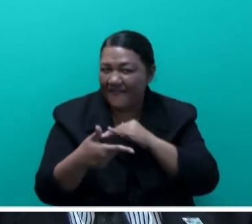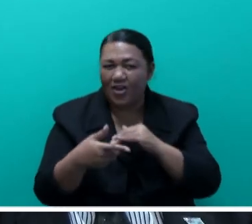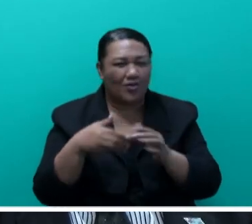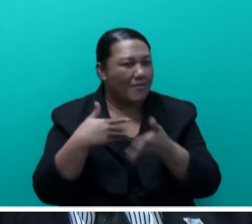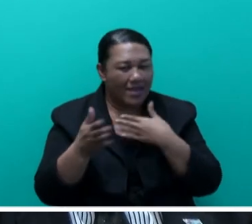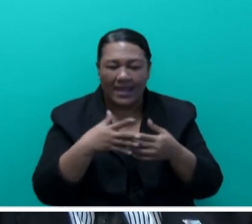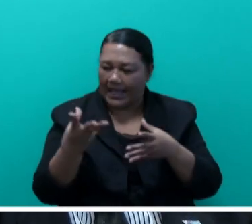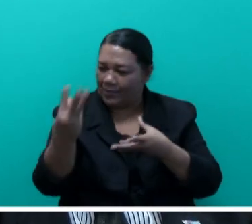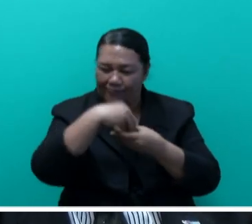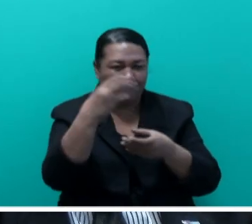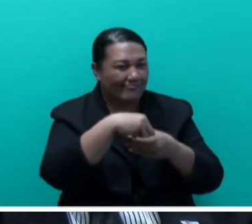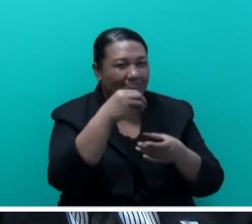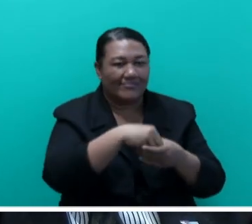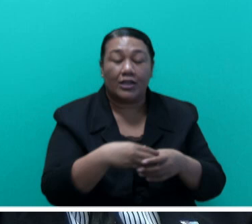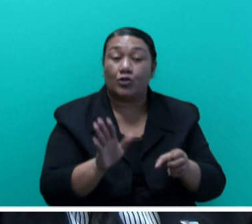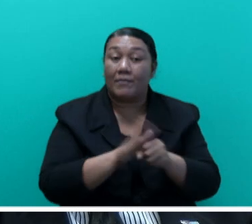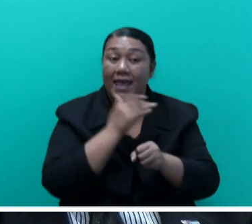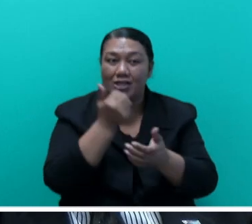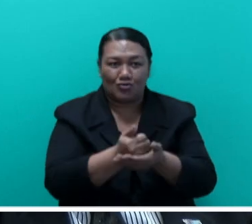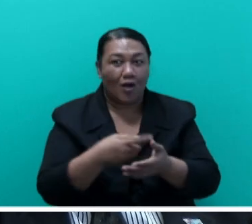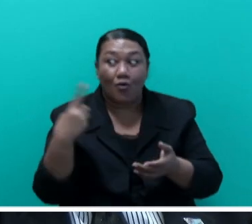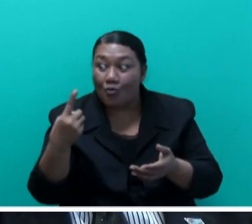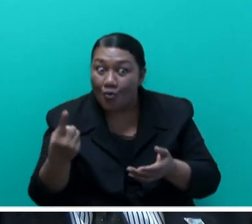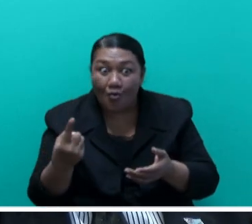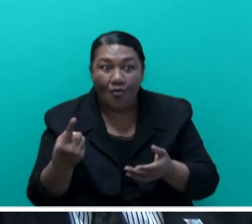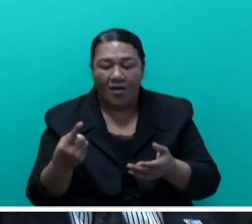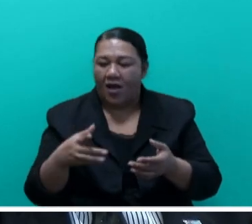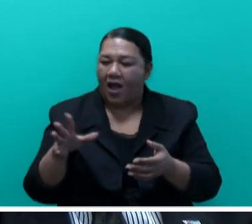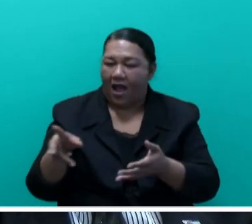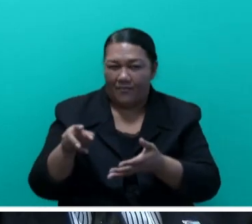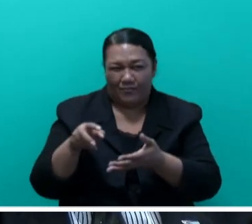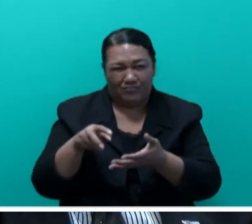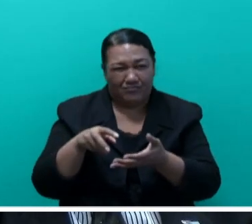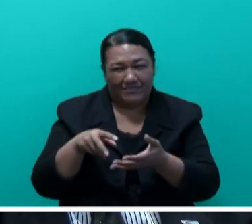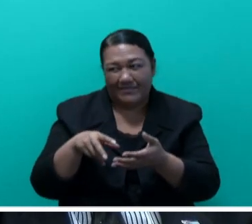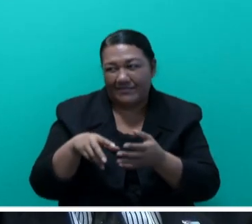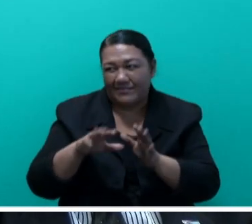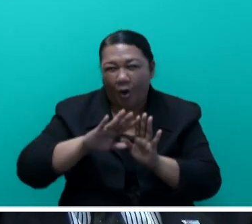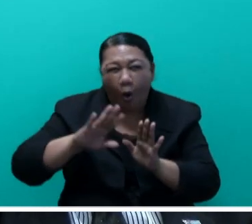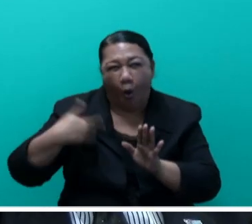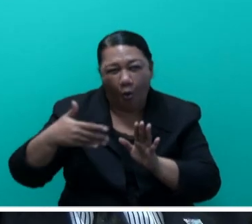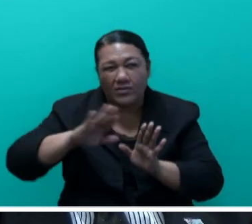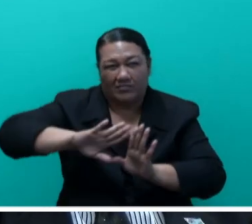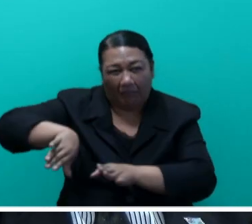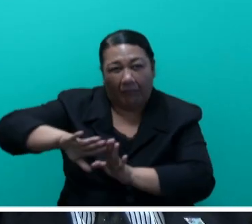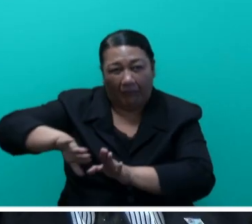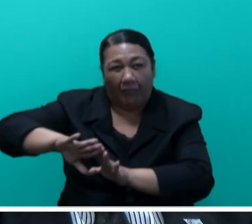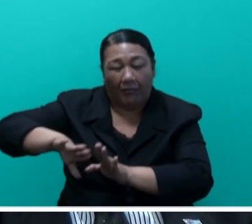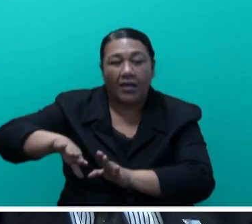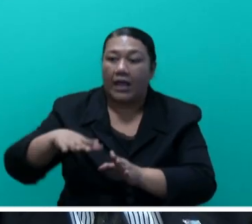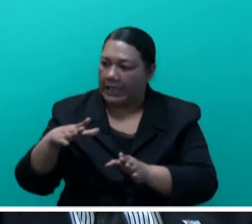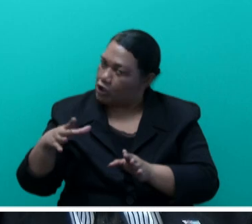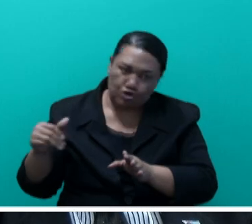to ensure that marginalized and underrepresented groups are actively included in sports programs.